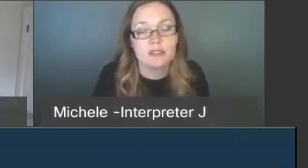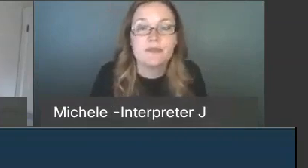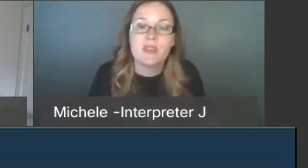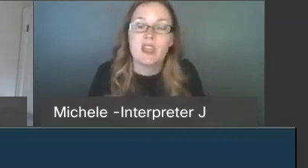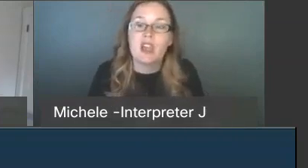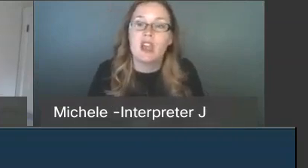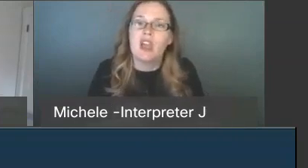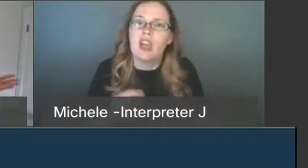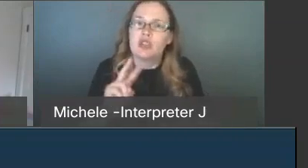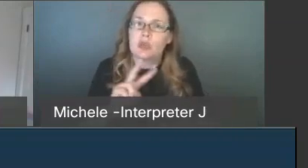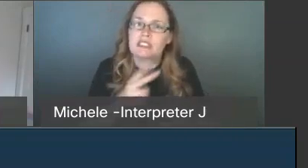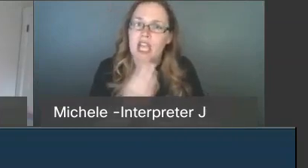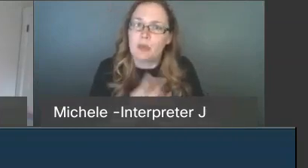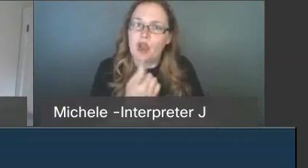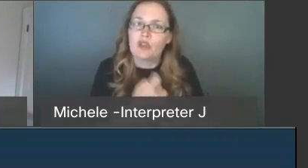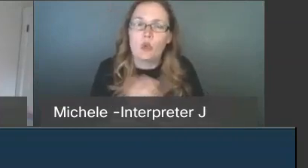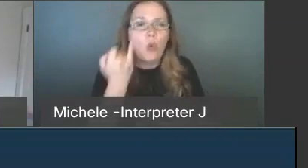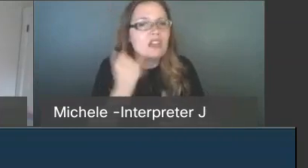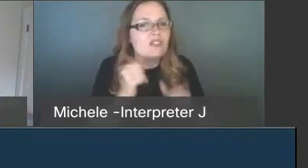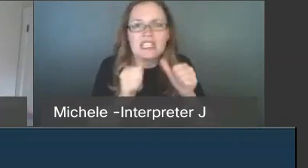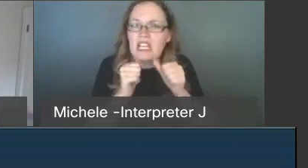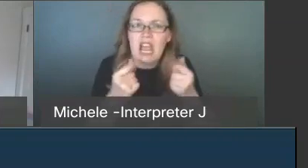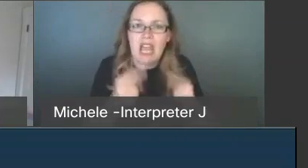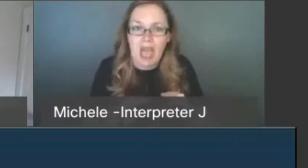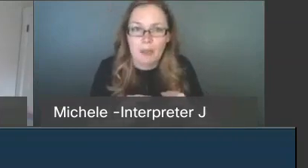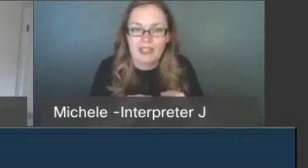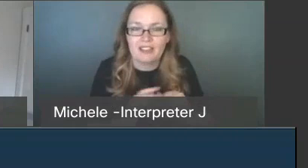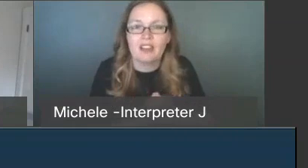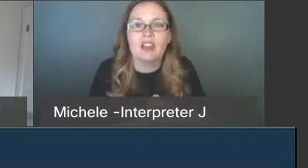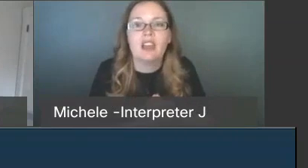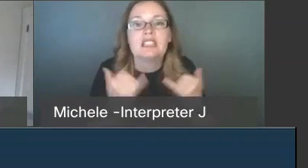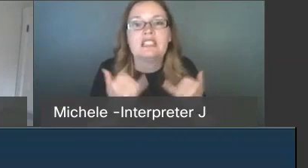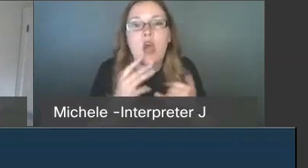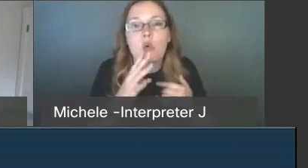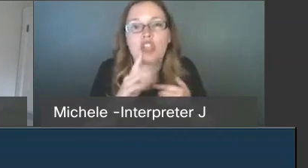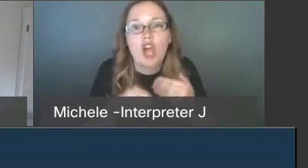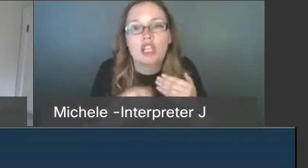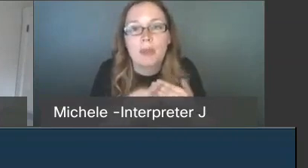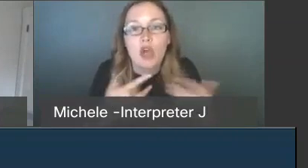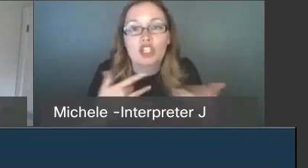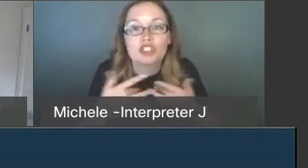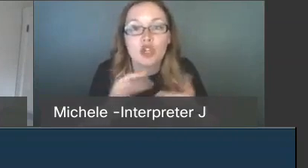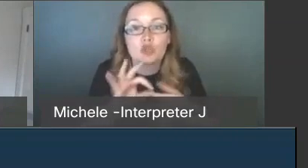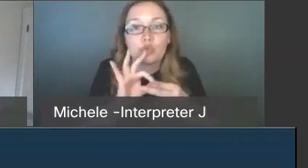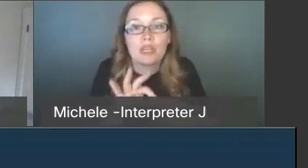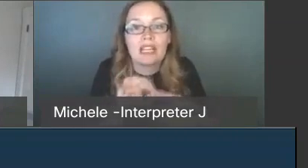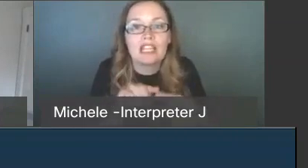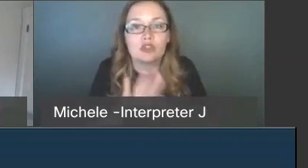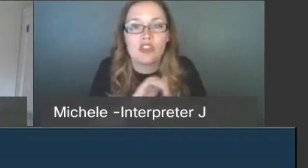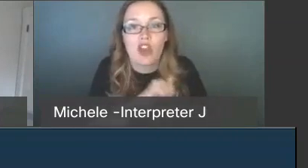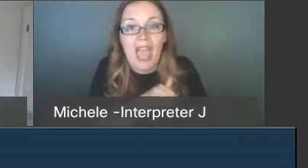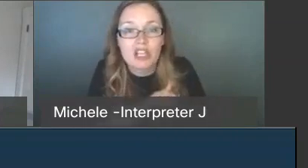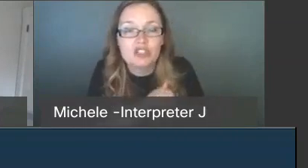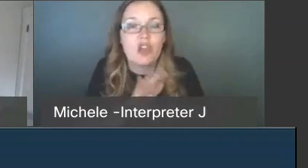was around if somebody's denying it. Well, now we're talking about potentially concerns related to their attitudes,